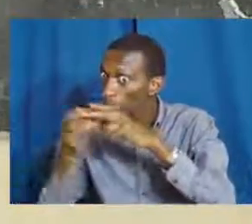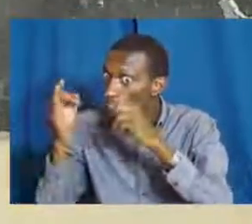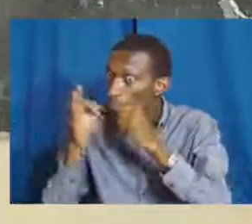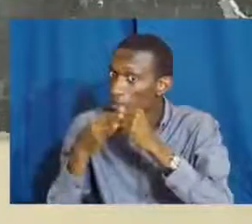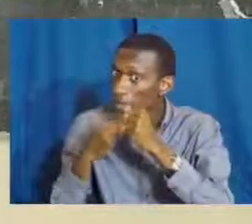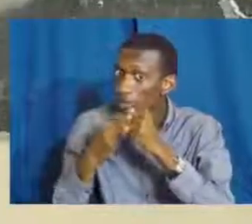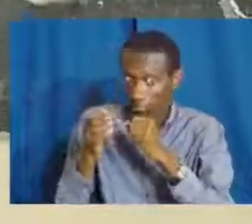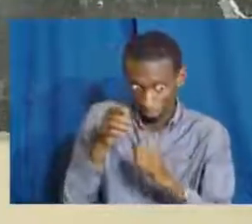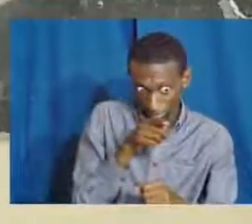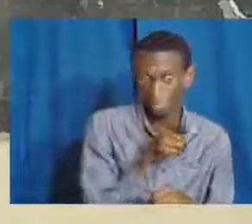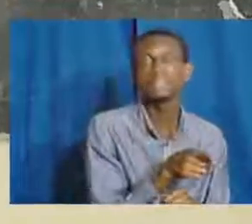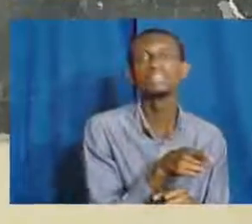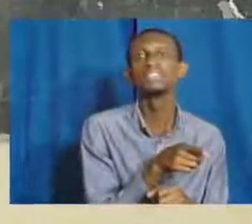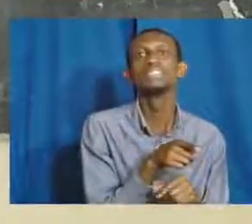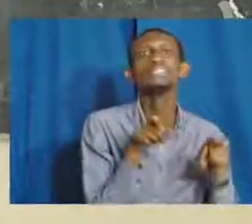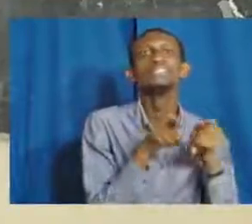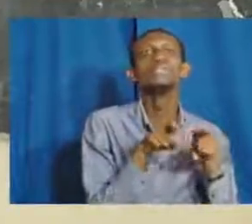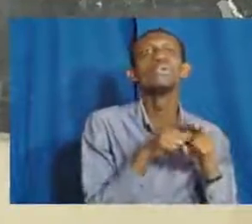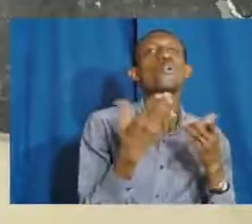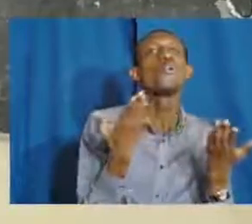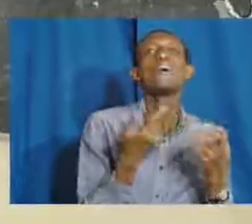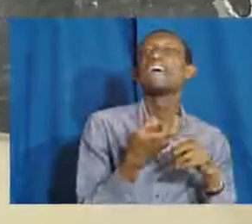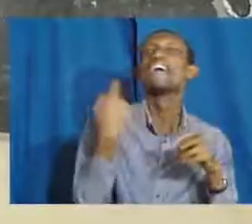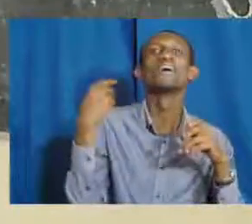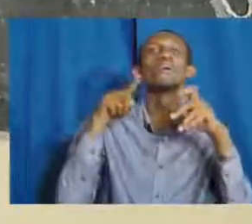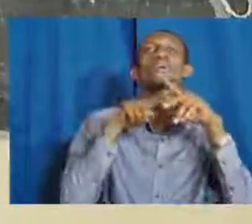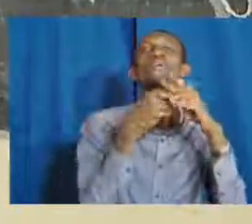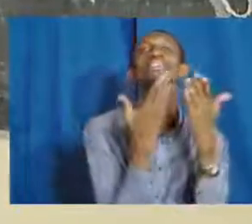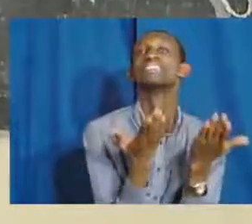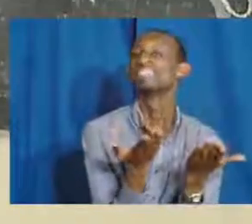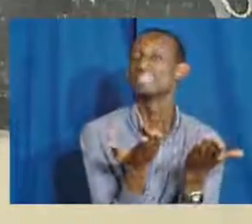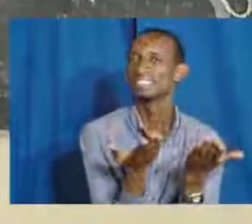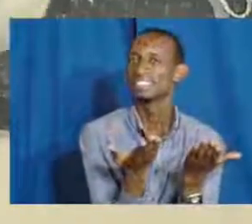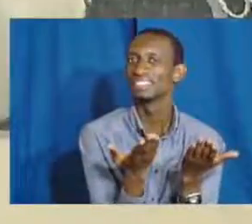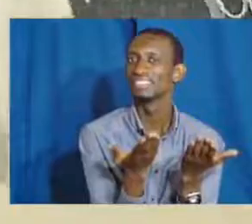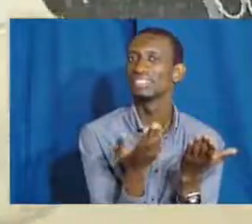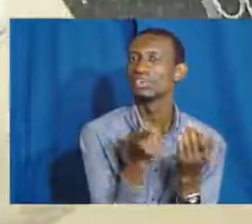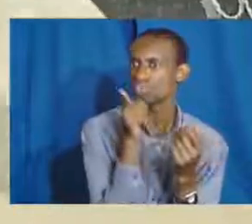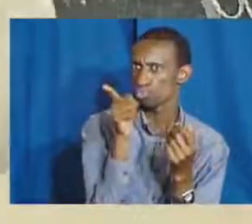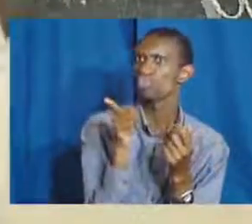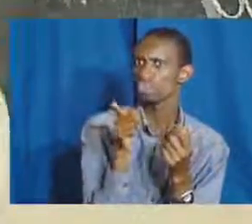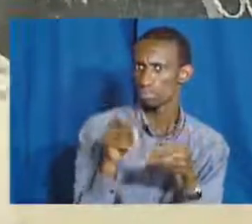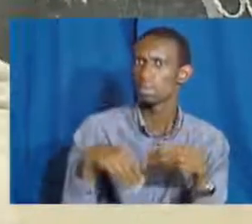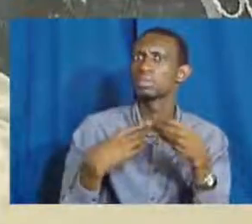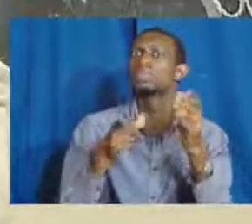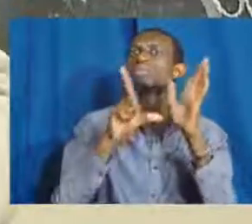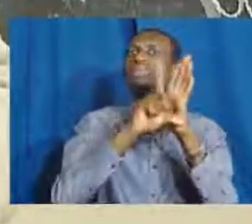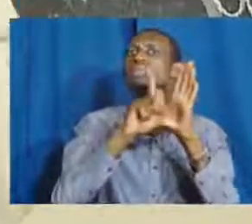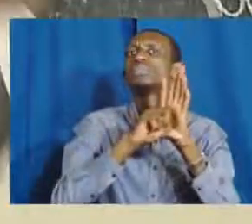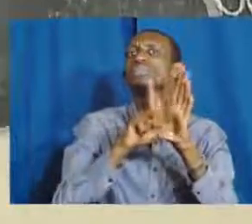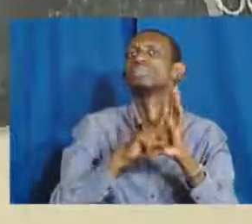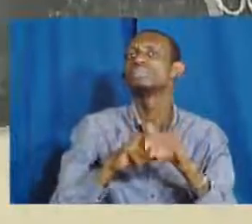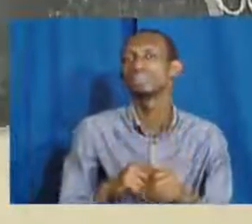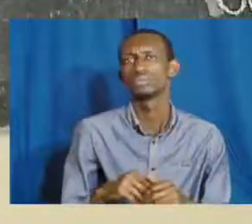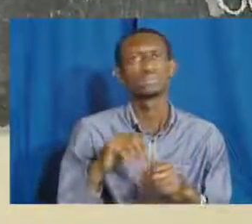8th date will be in the same position as you started with. So he formulated the law of octaves,